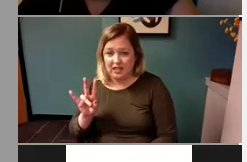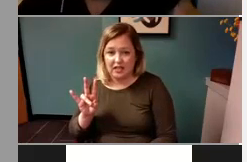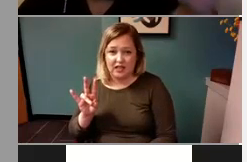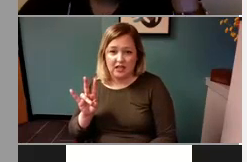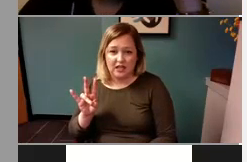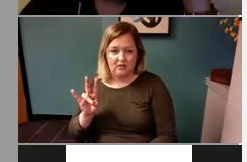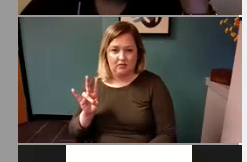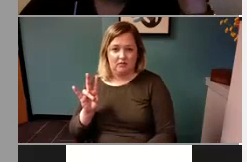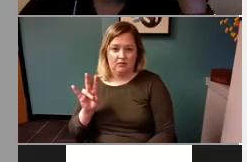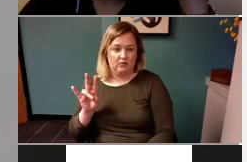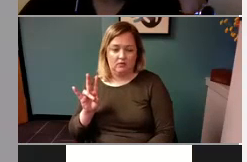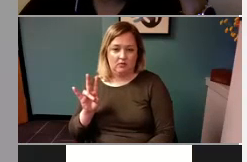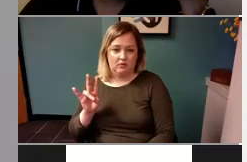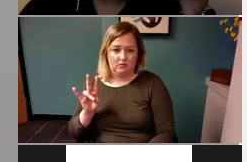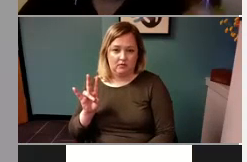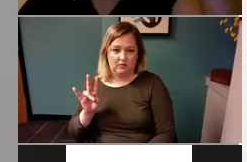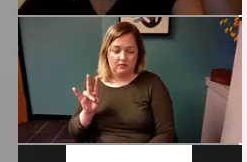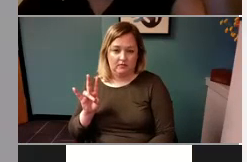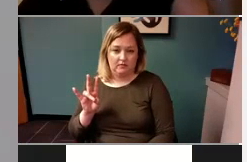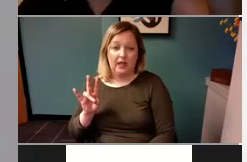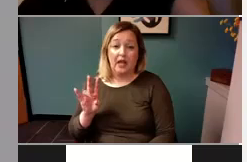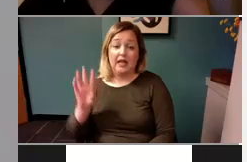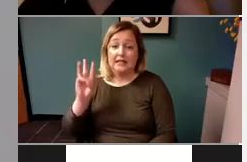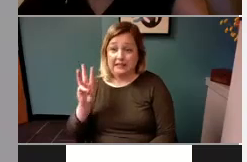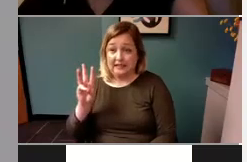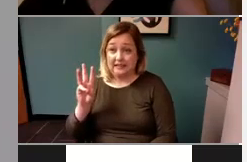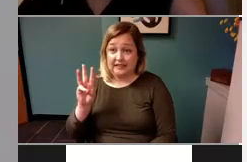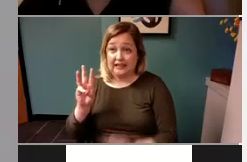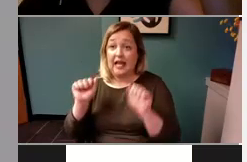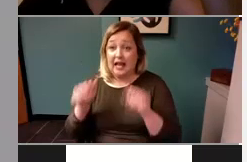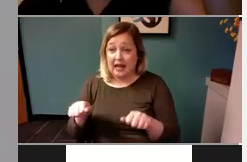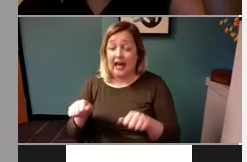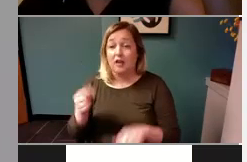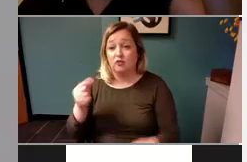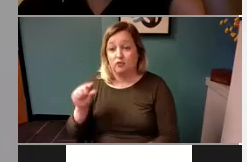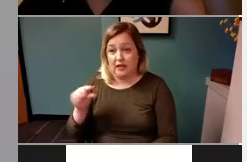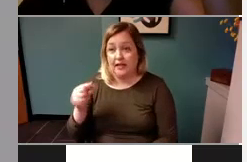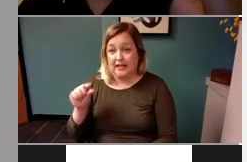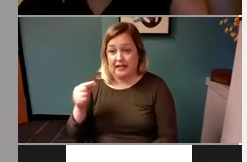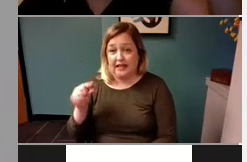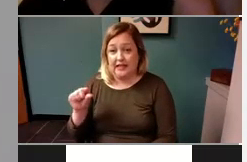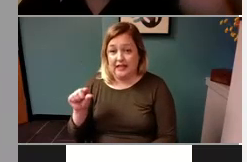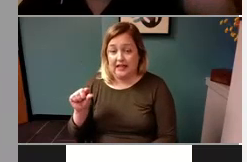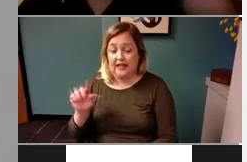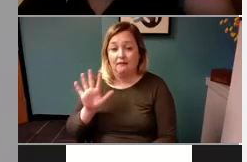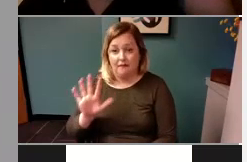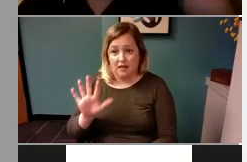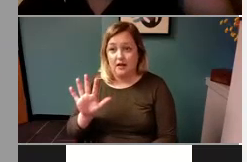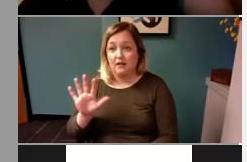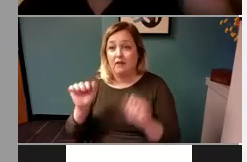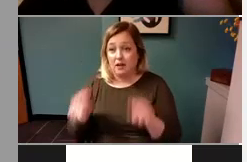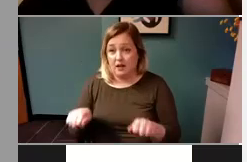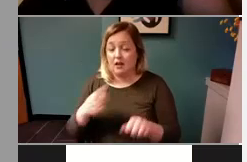neighbor. Give me 1 second. We can color 6 with green again, and we can color 5 with red.